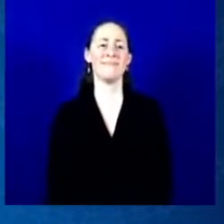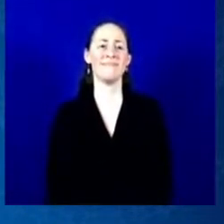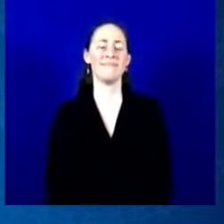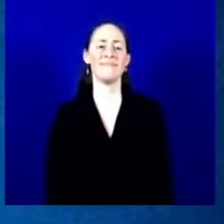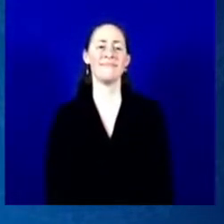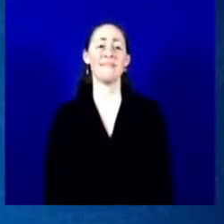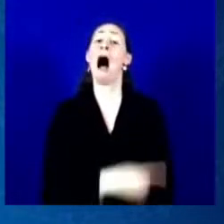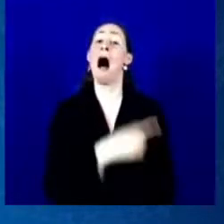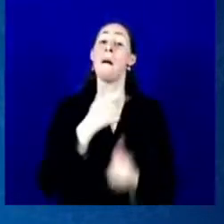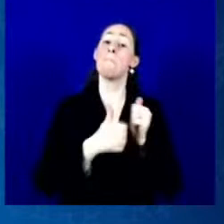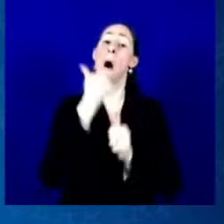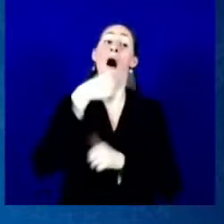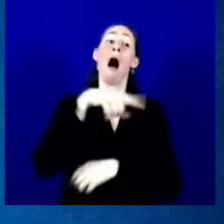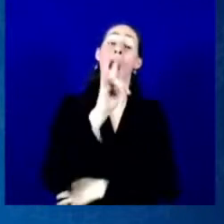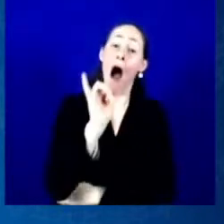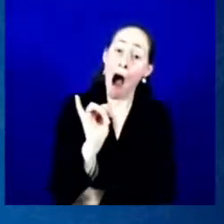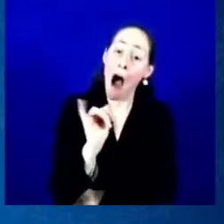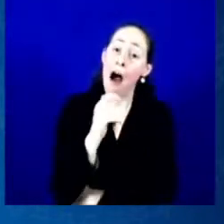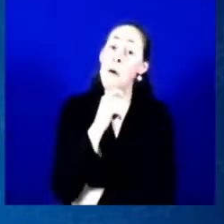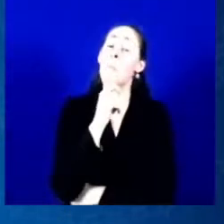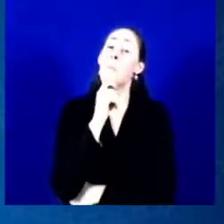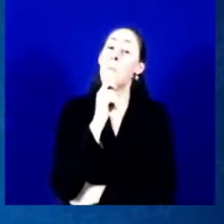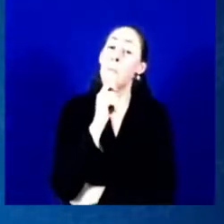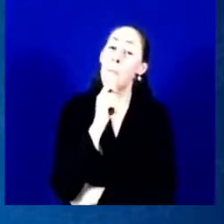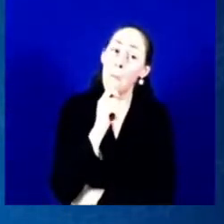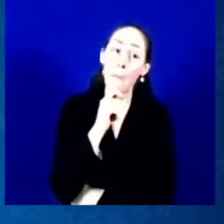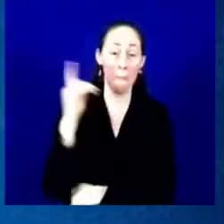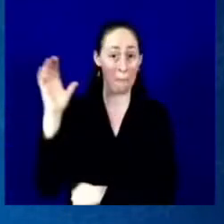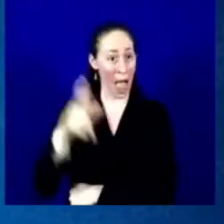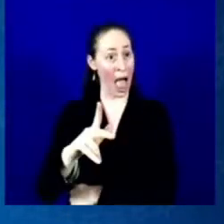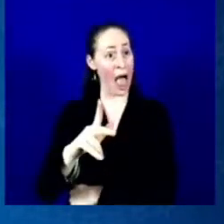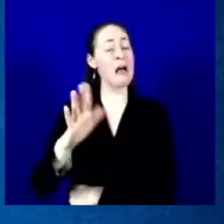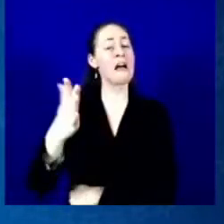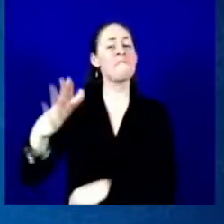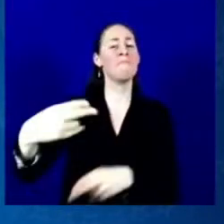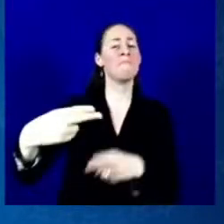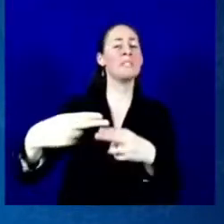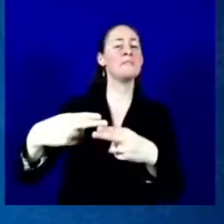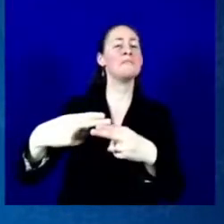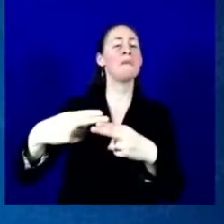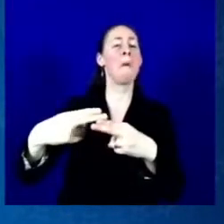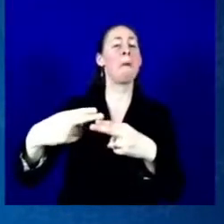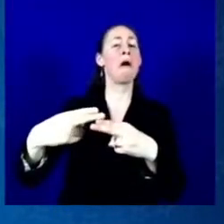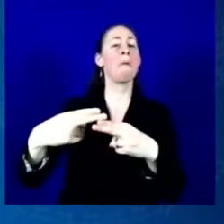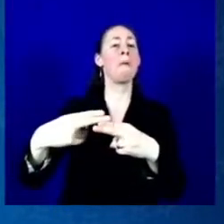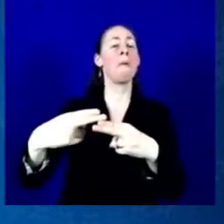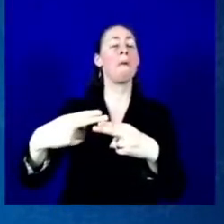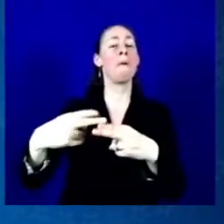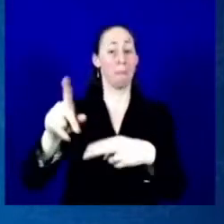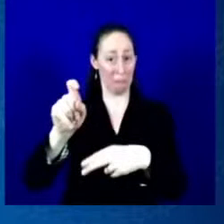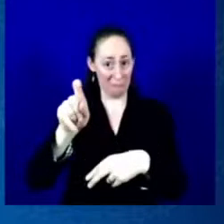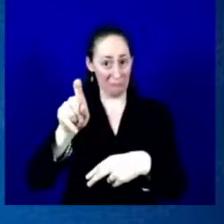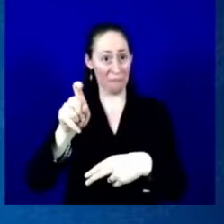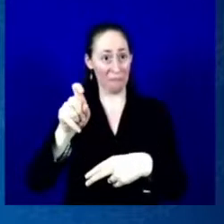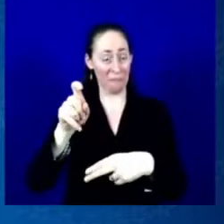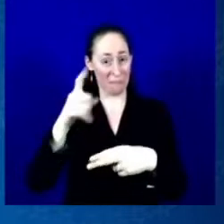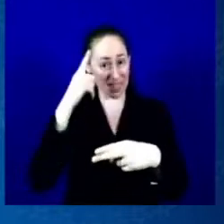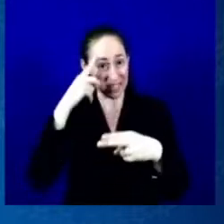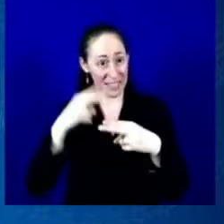back, but for how long? But for how long? My fellow